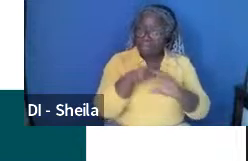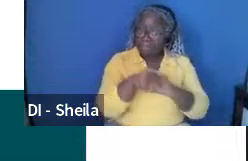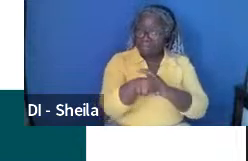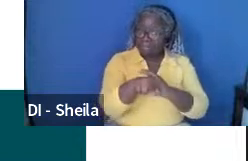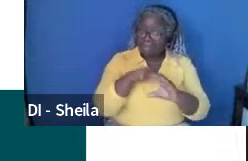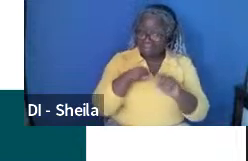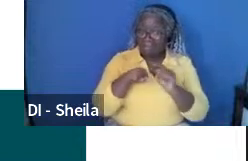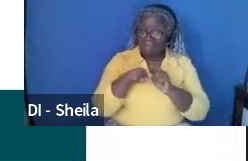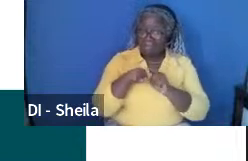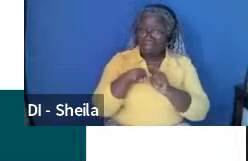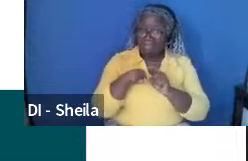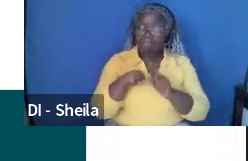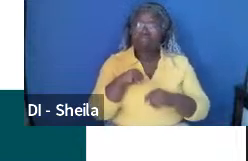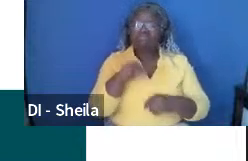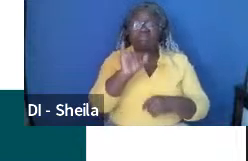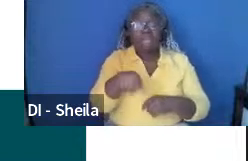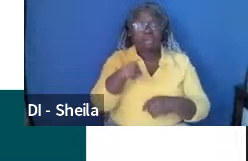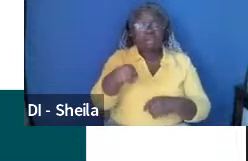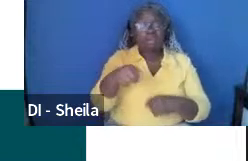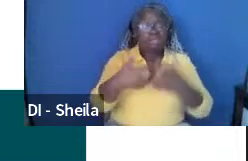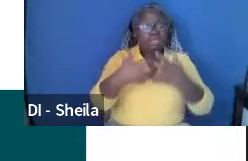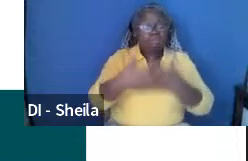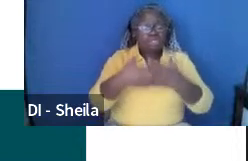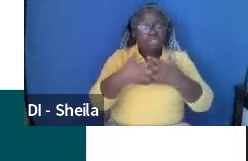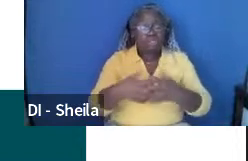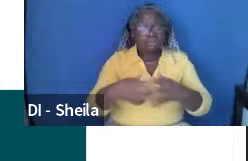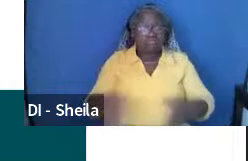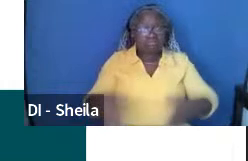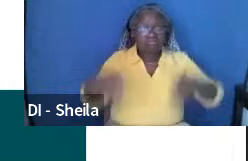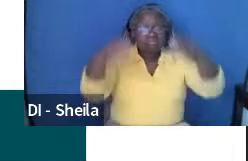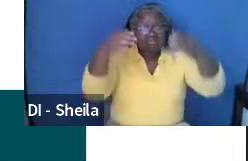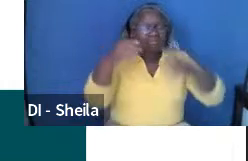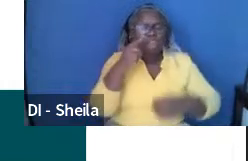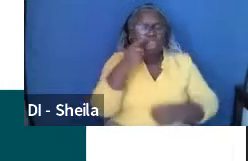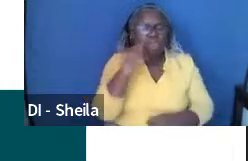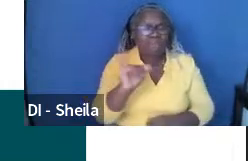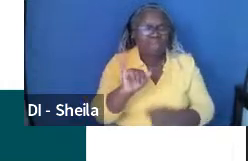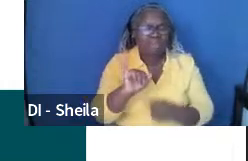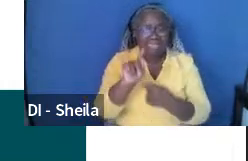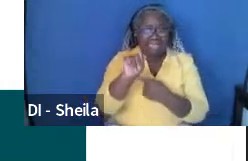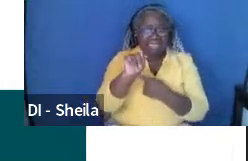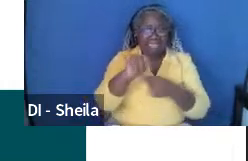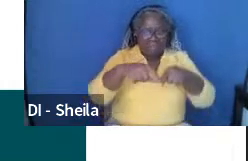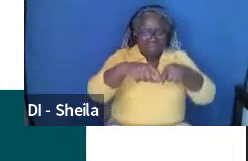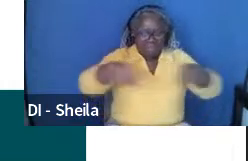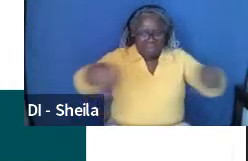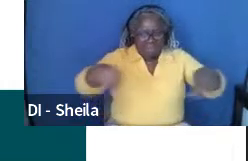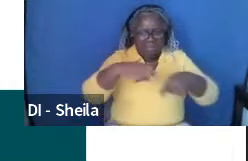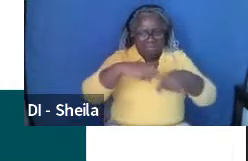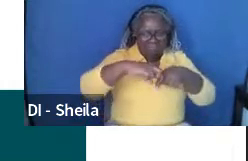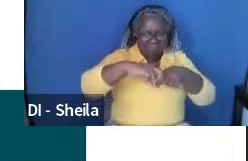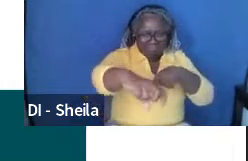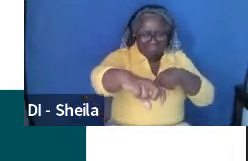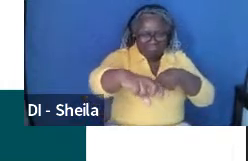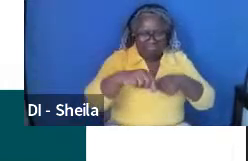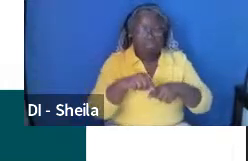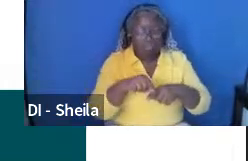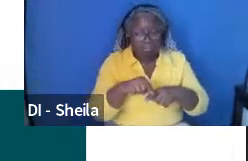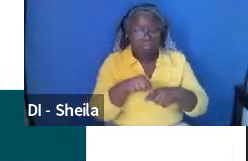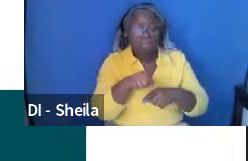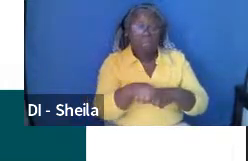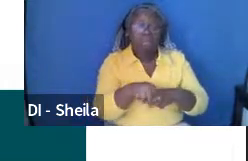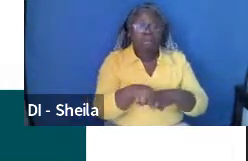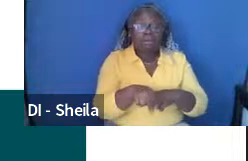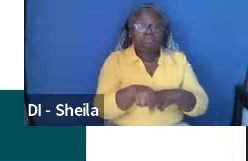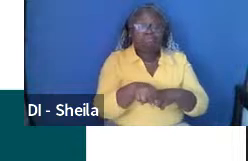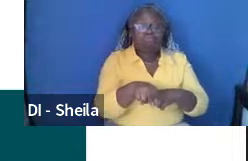go up or down in an accessible CT piece of equipment. And that's what really makes